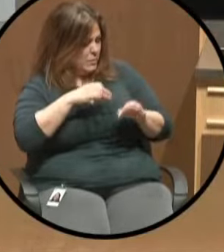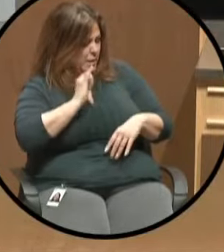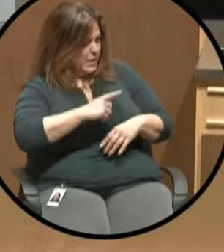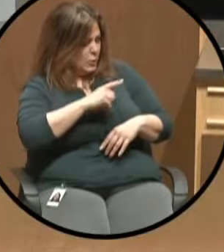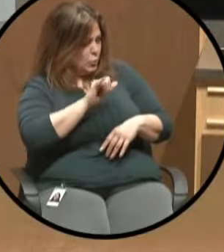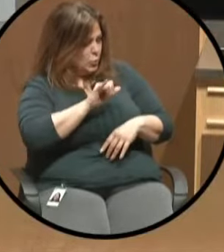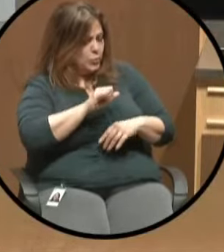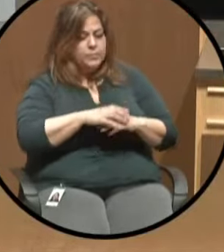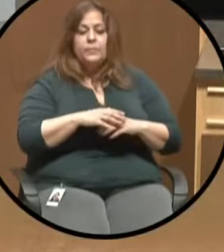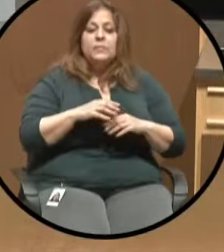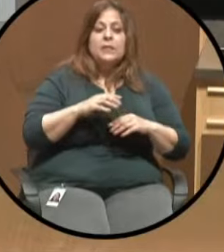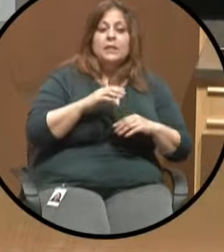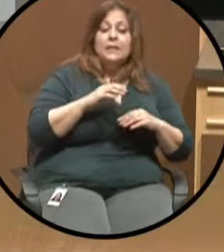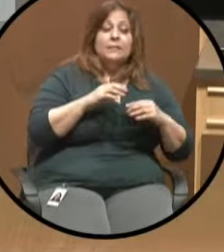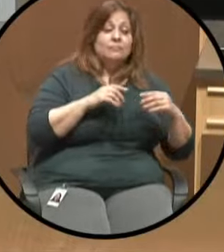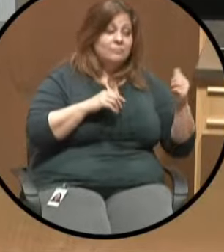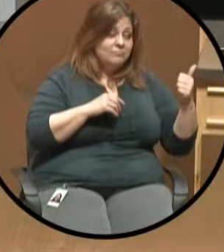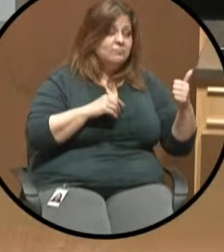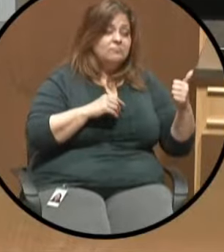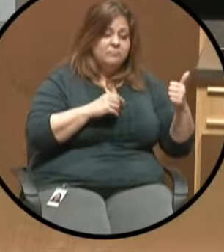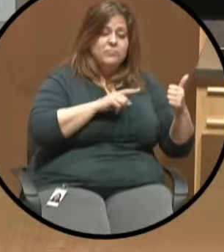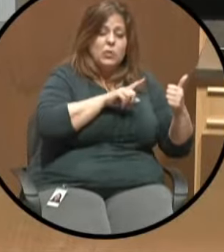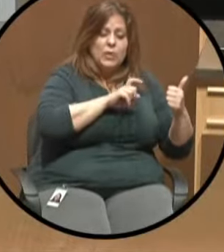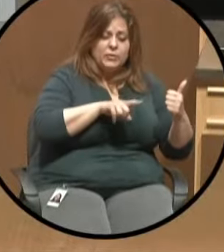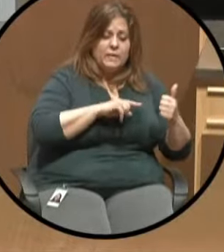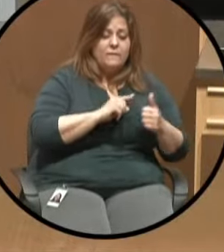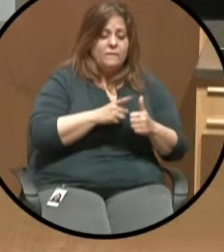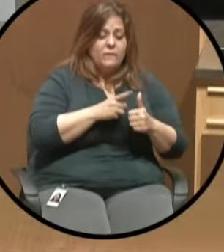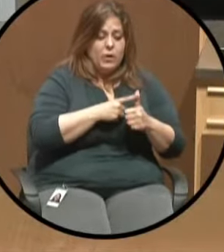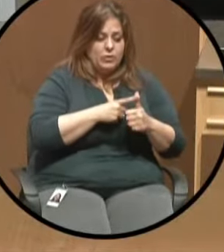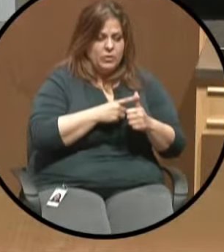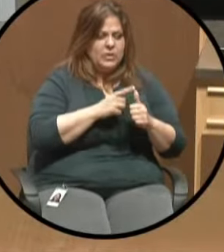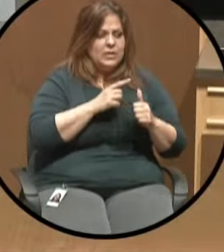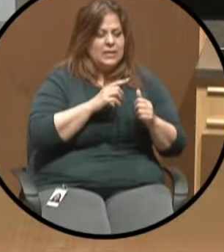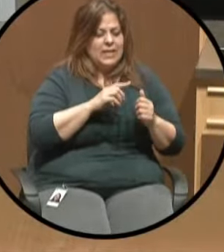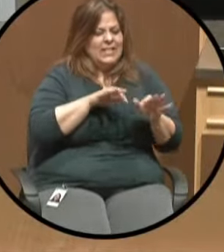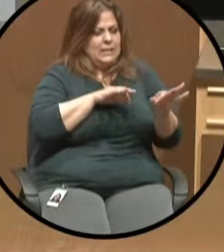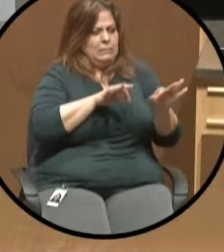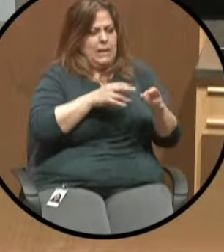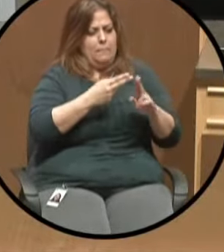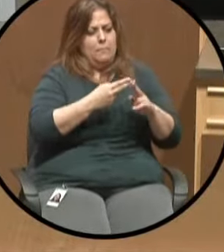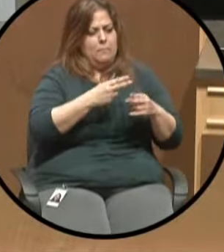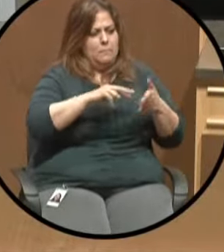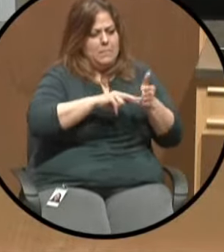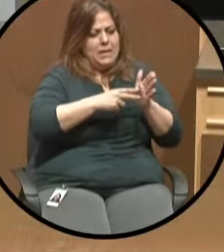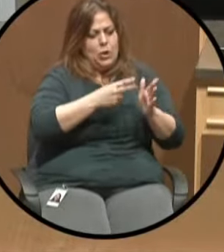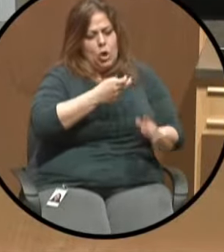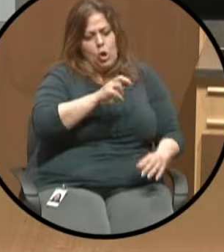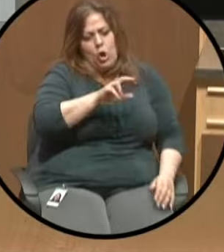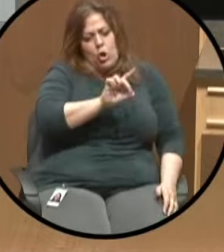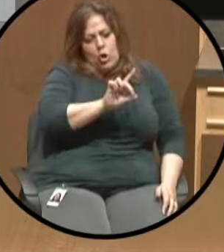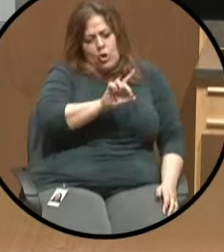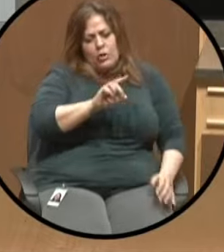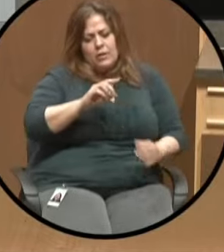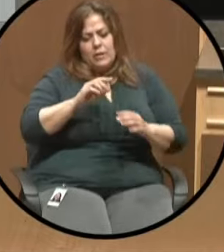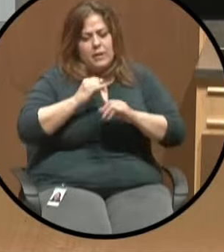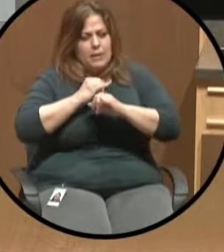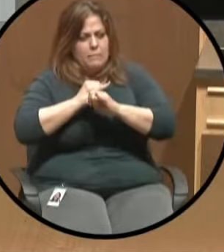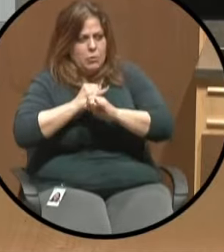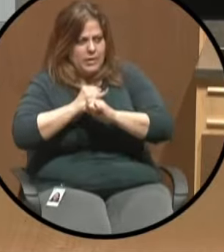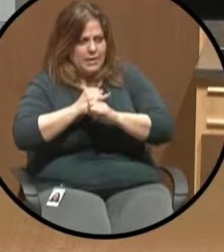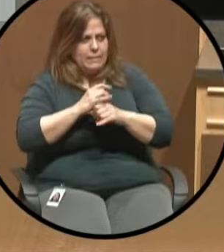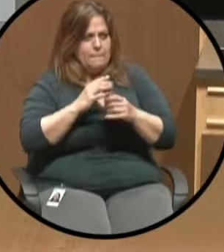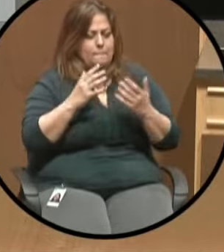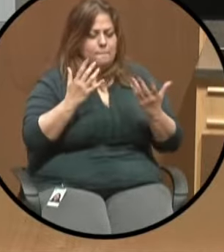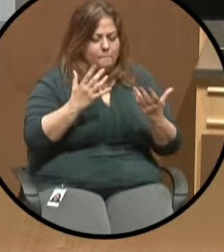Absolutely, and I think that's a great question. First of all, let's talk about herd immunity. Herd immunity